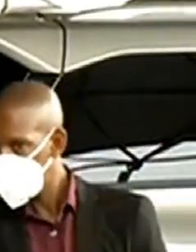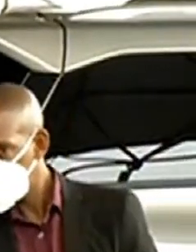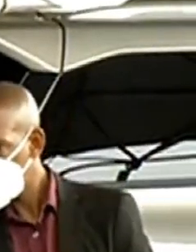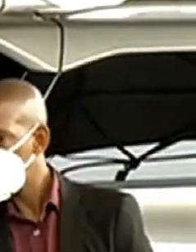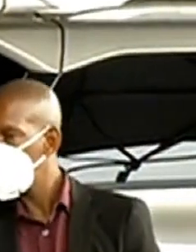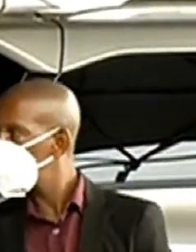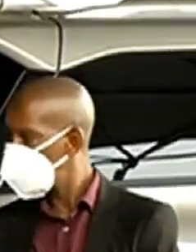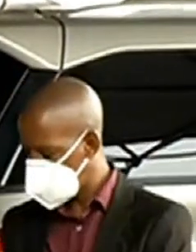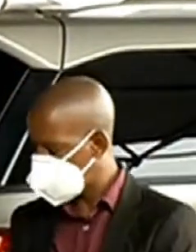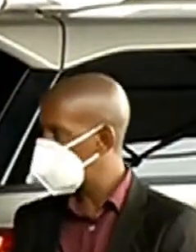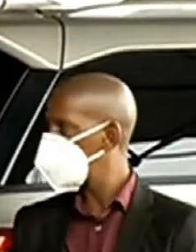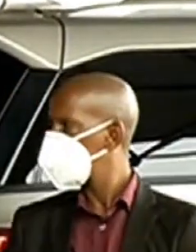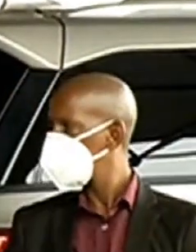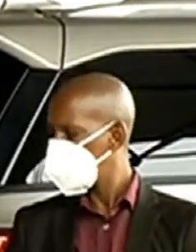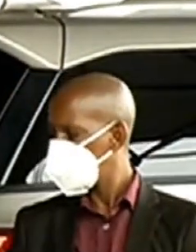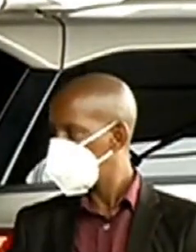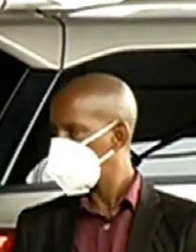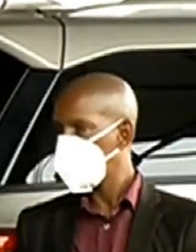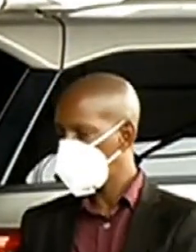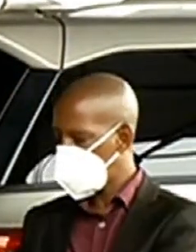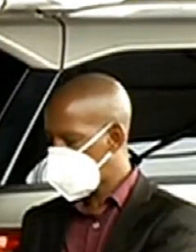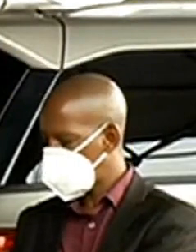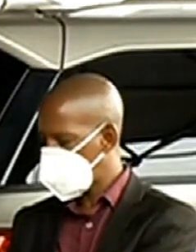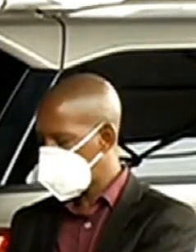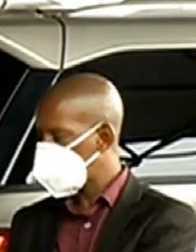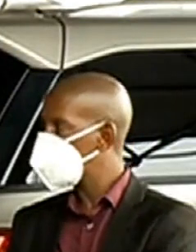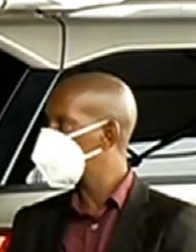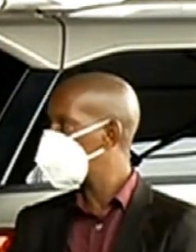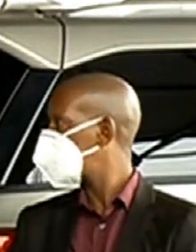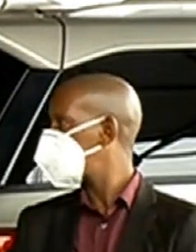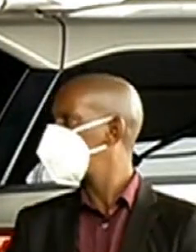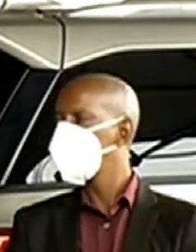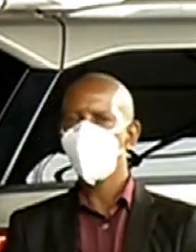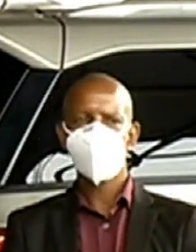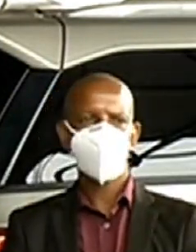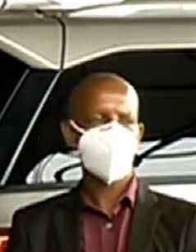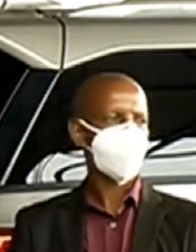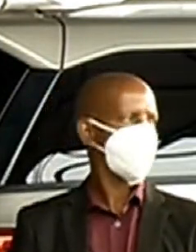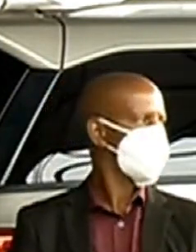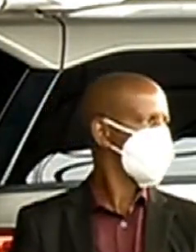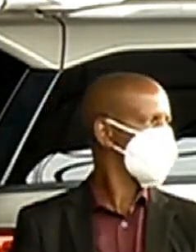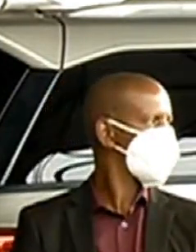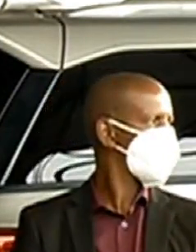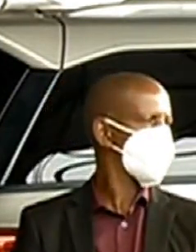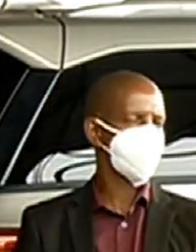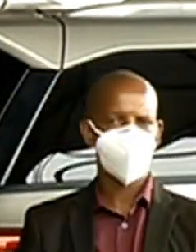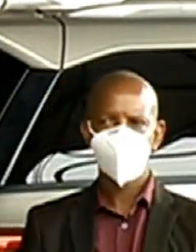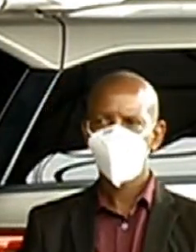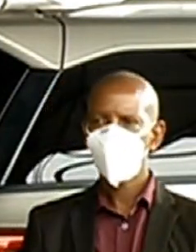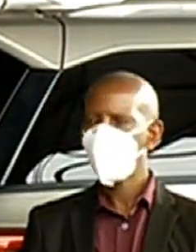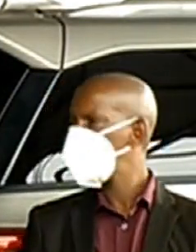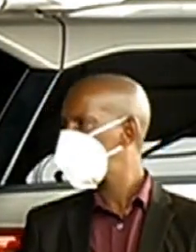will release them tomorrow at the media briefing, the exact numbers. We have more police officers. With regard to the